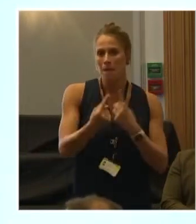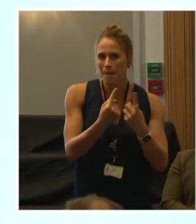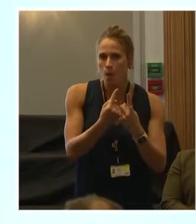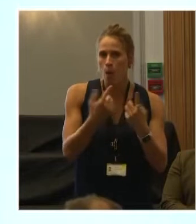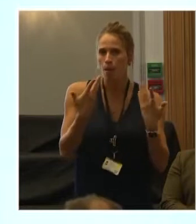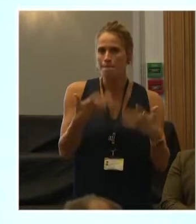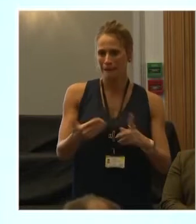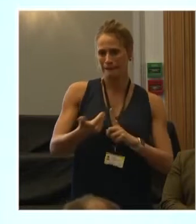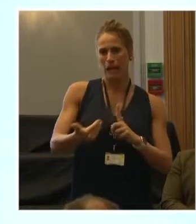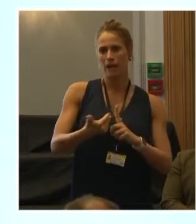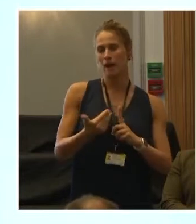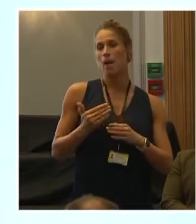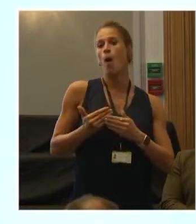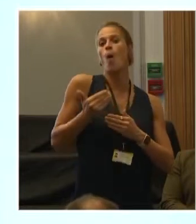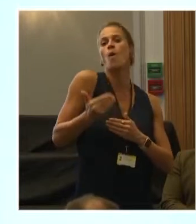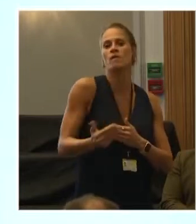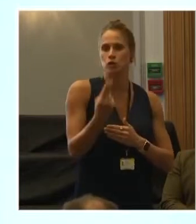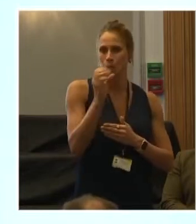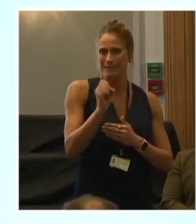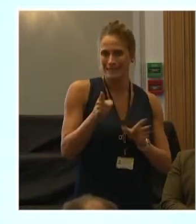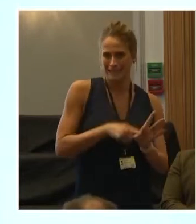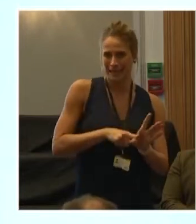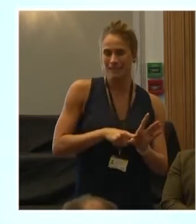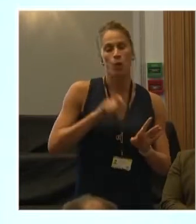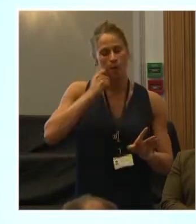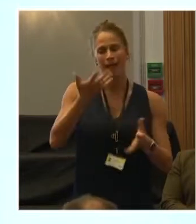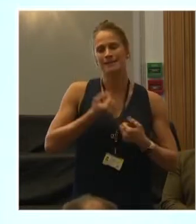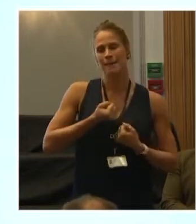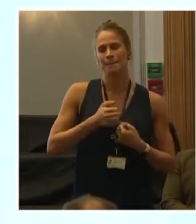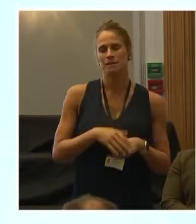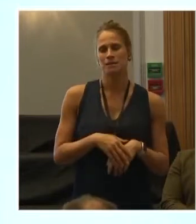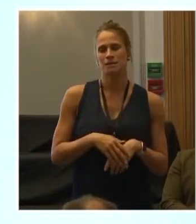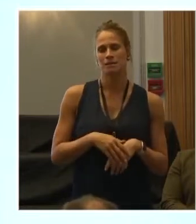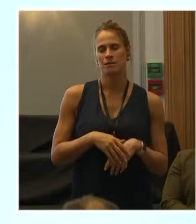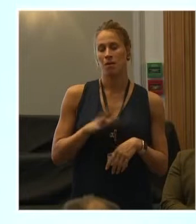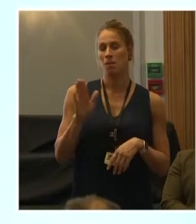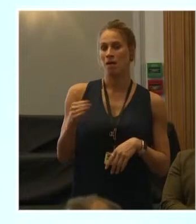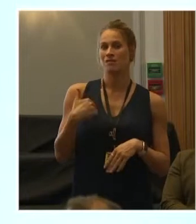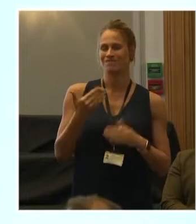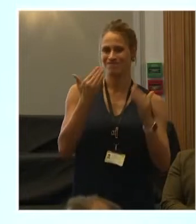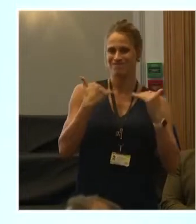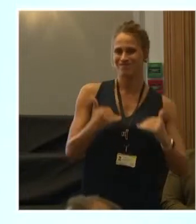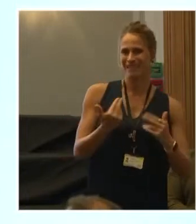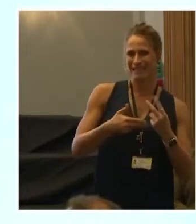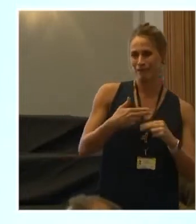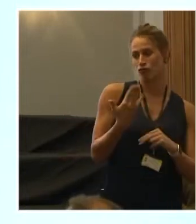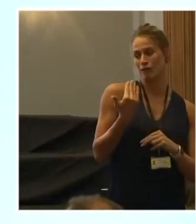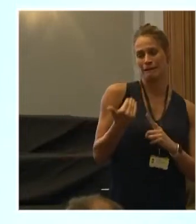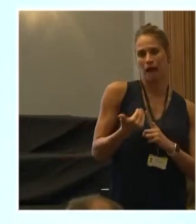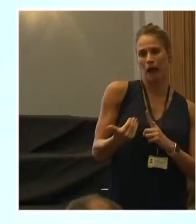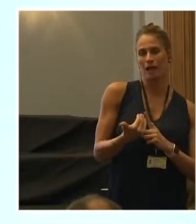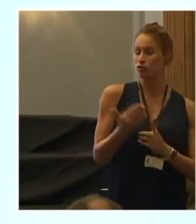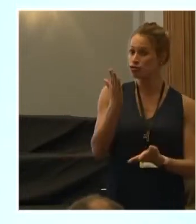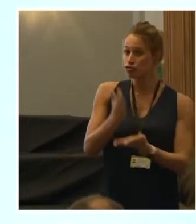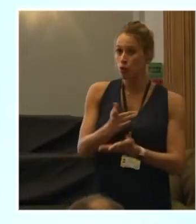focus compared with those diagnosed more recently, 60% compared with 45%. And that's also true of